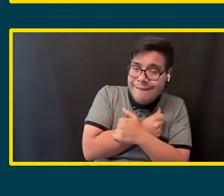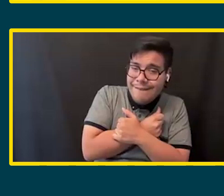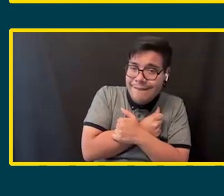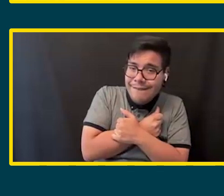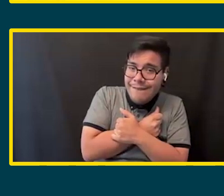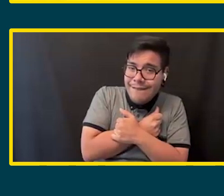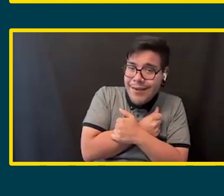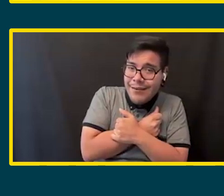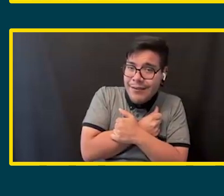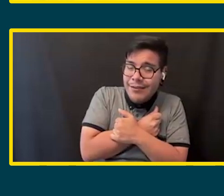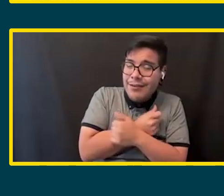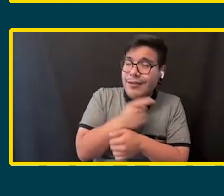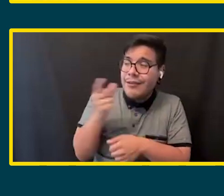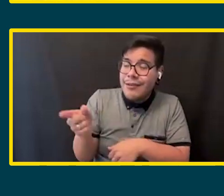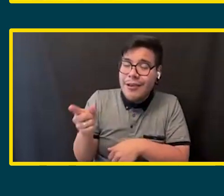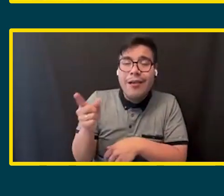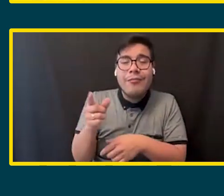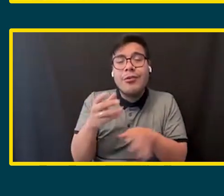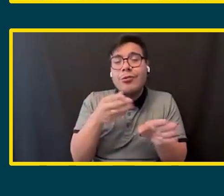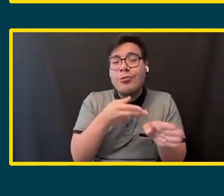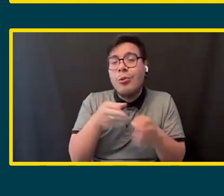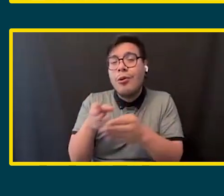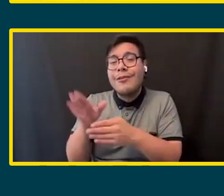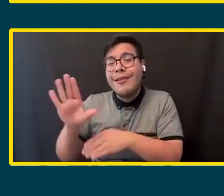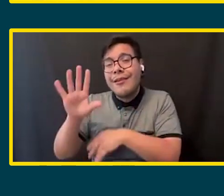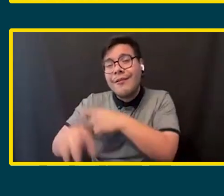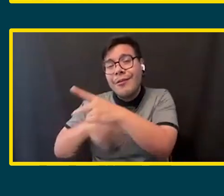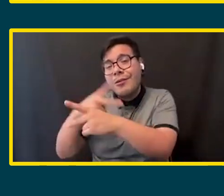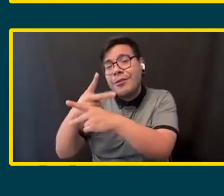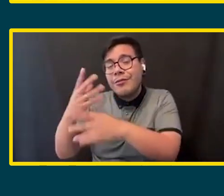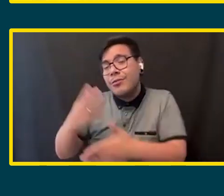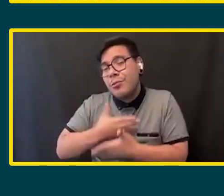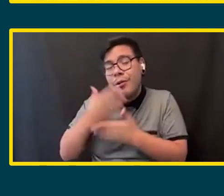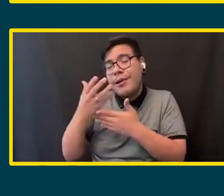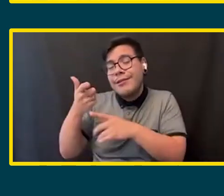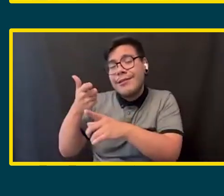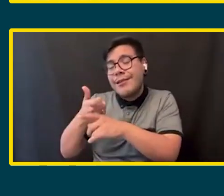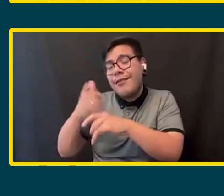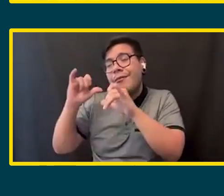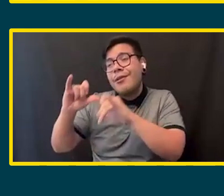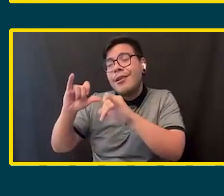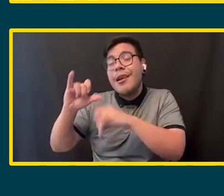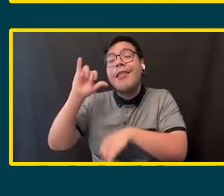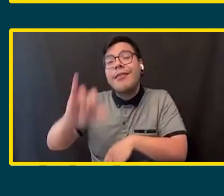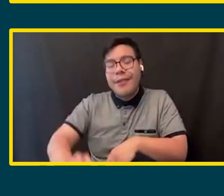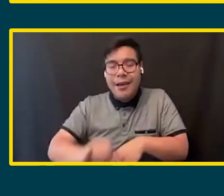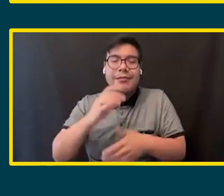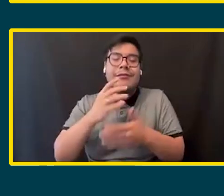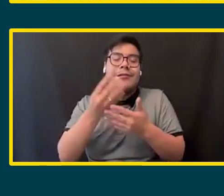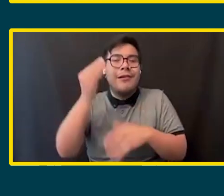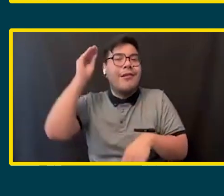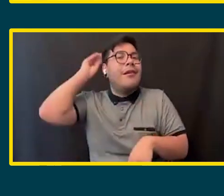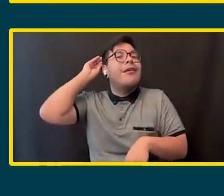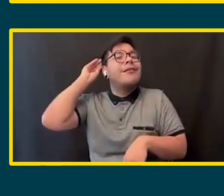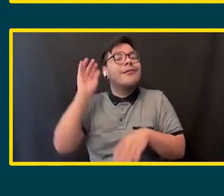towards their own version of joy and self-actualization. That's the lesson that we take away from here. Choose